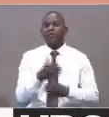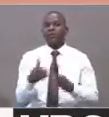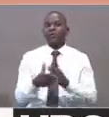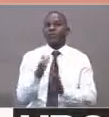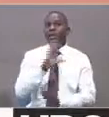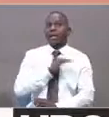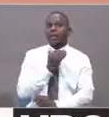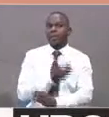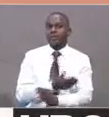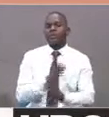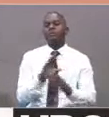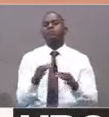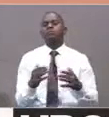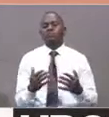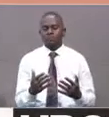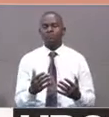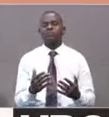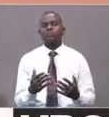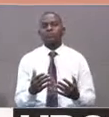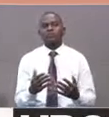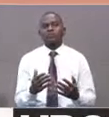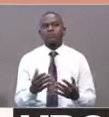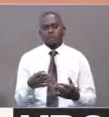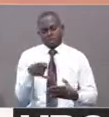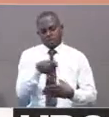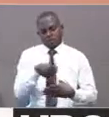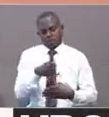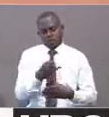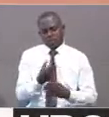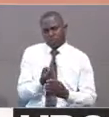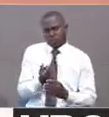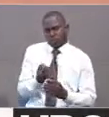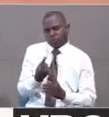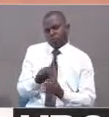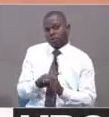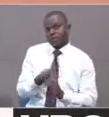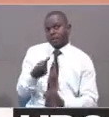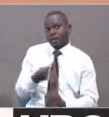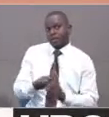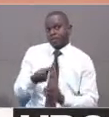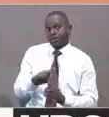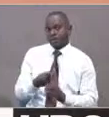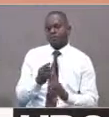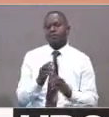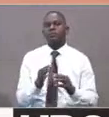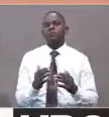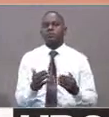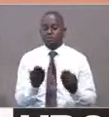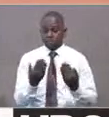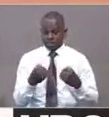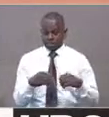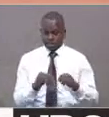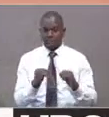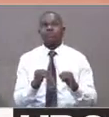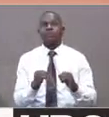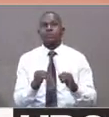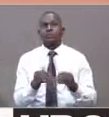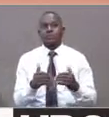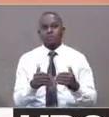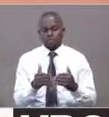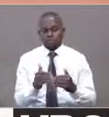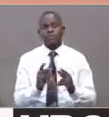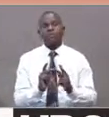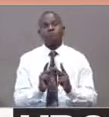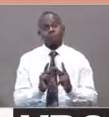capacity, and within the next few months, we are going to do everything possible to make sure that